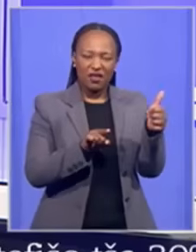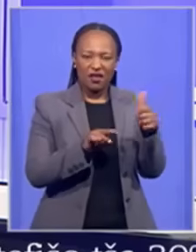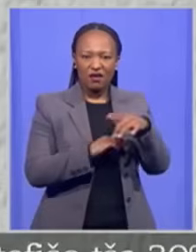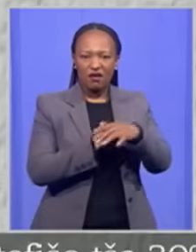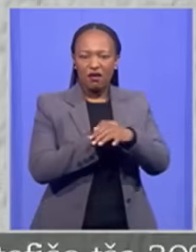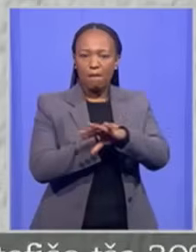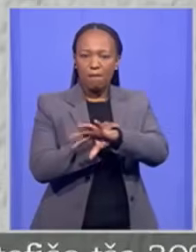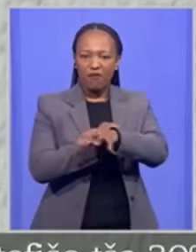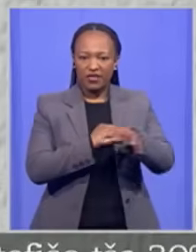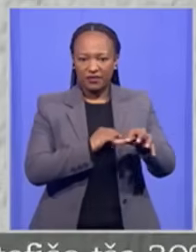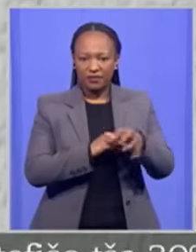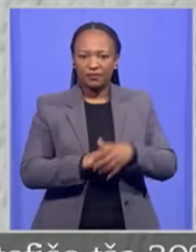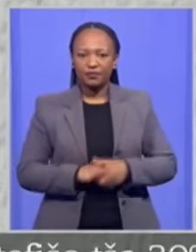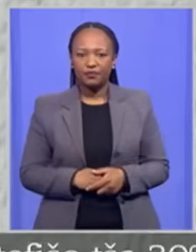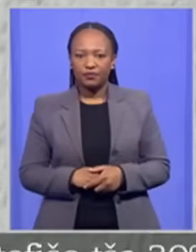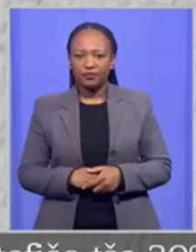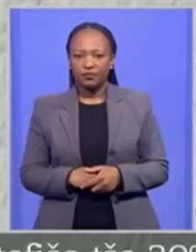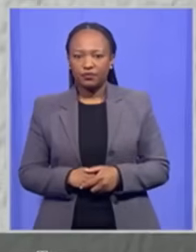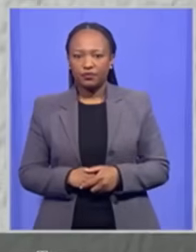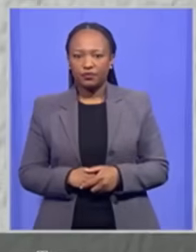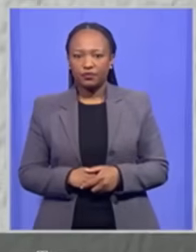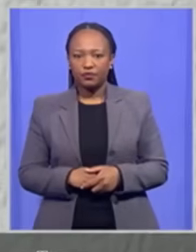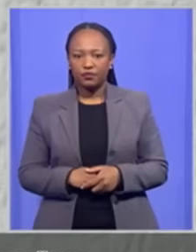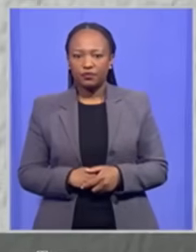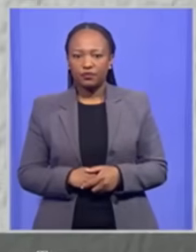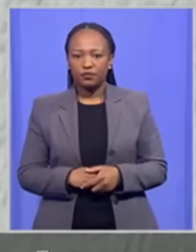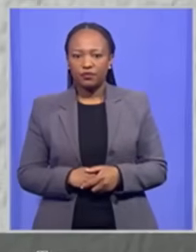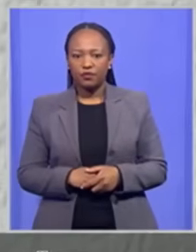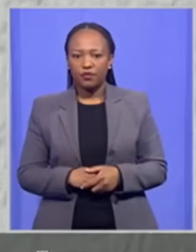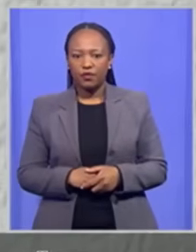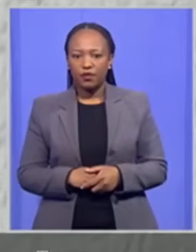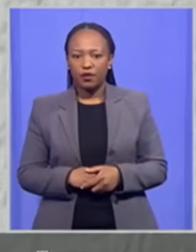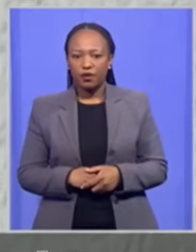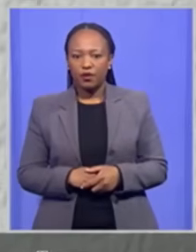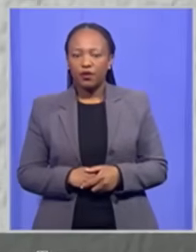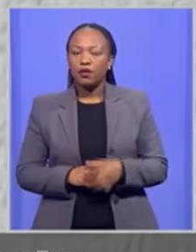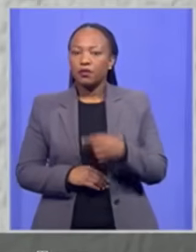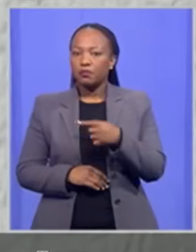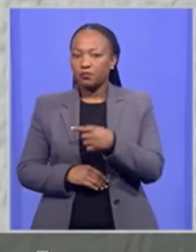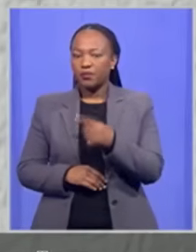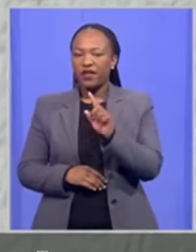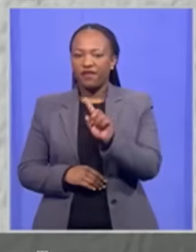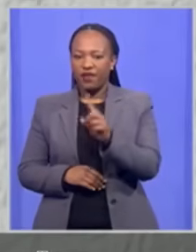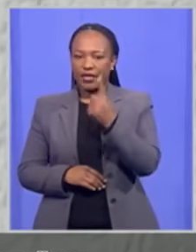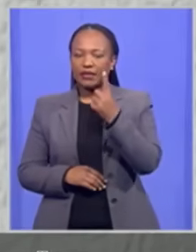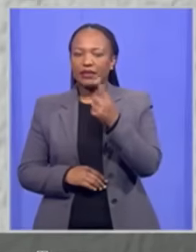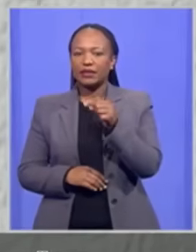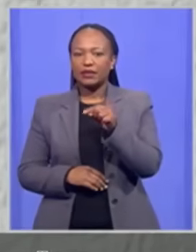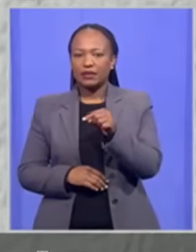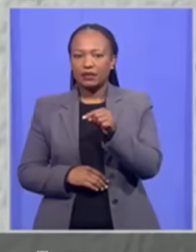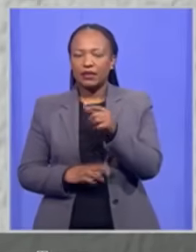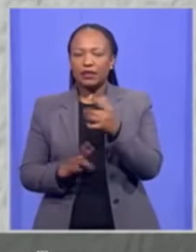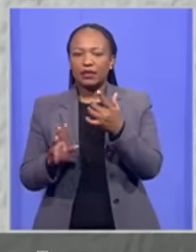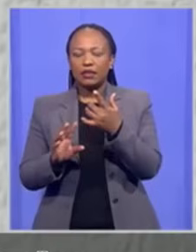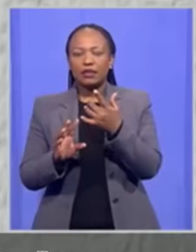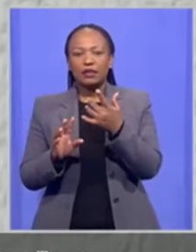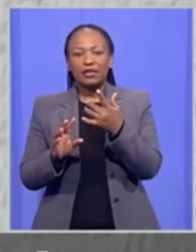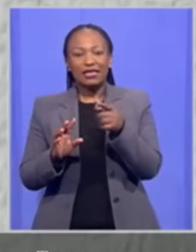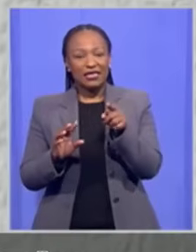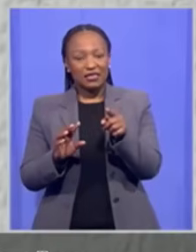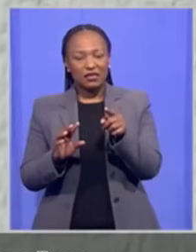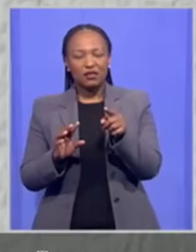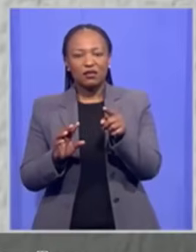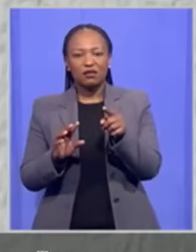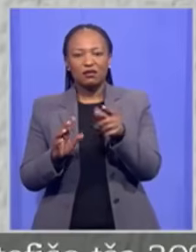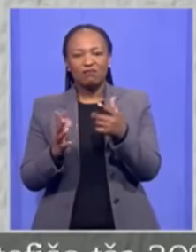Gape tša mathomo ko thušo go leka go kwešiša gore na seemo se se tlile go ba tshwenya jwang se ile go tlhakatlhakantšha